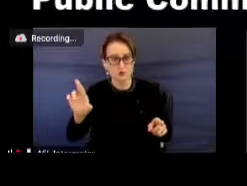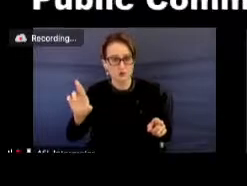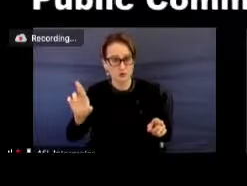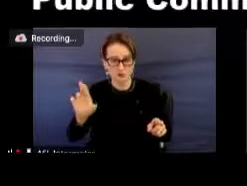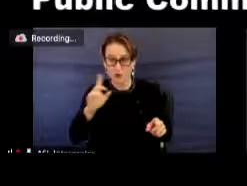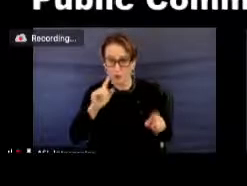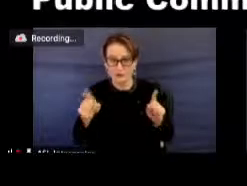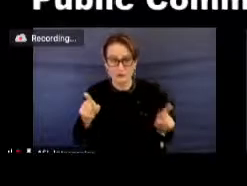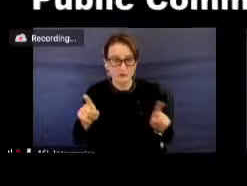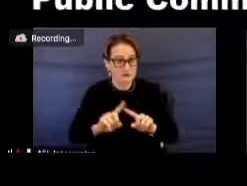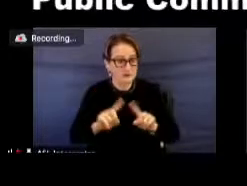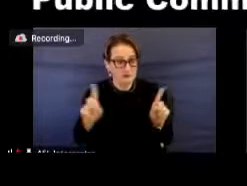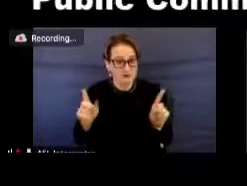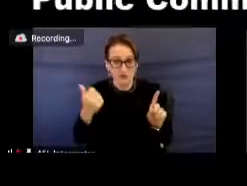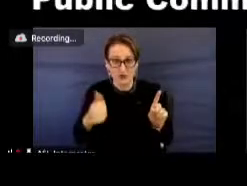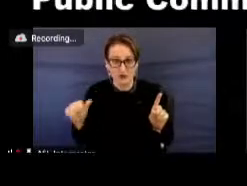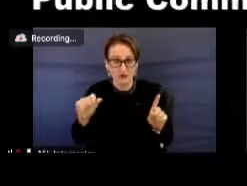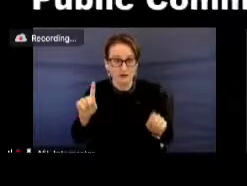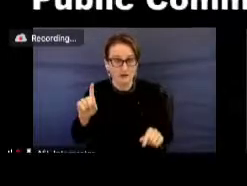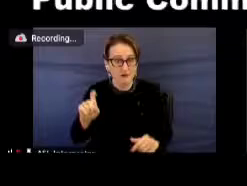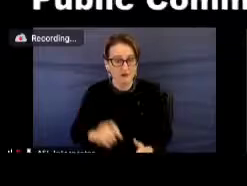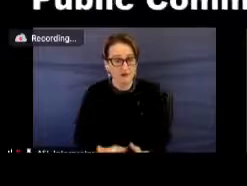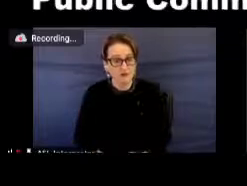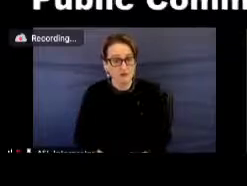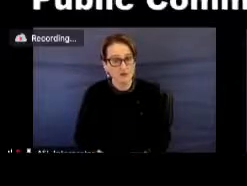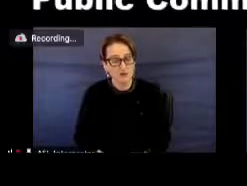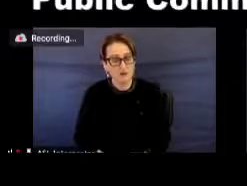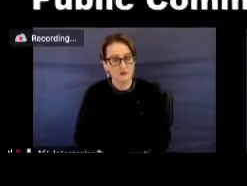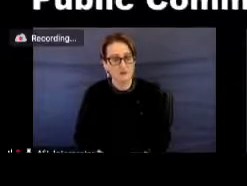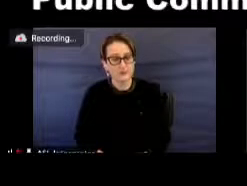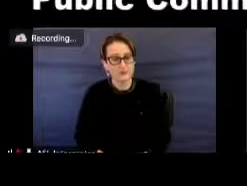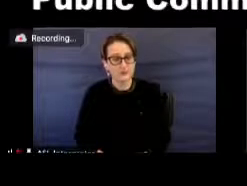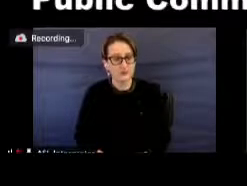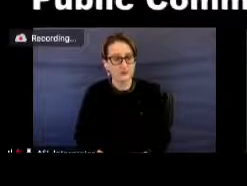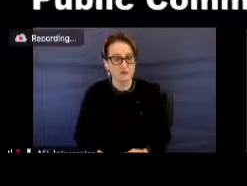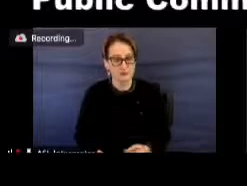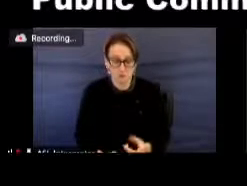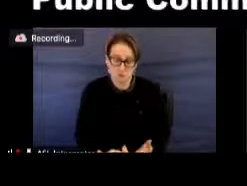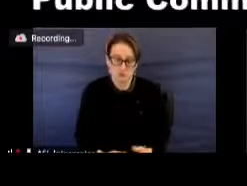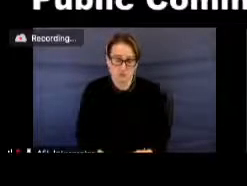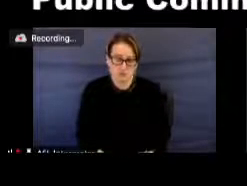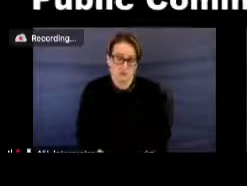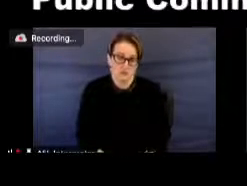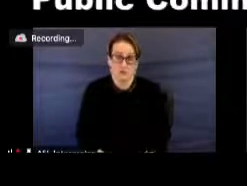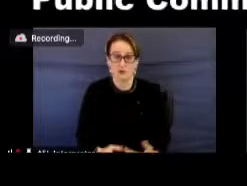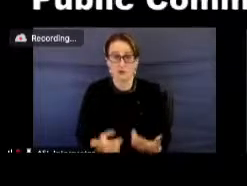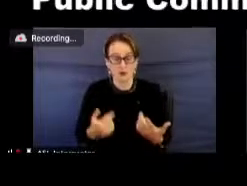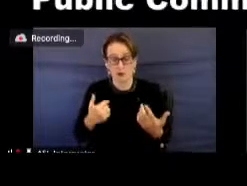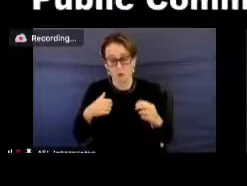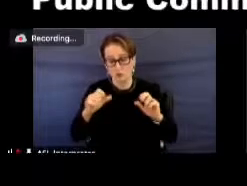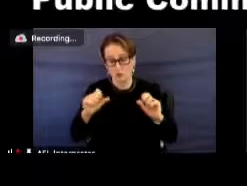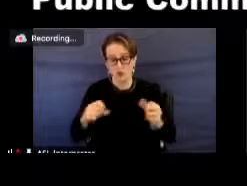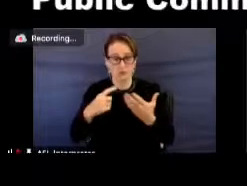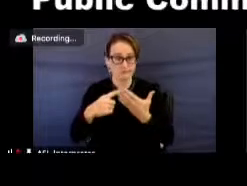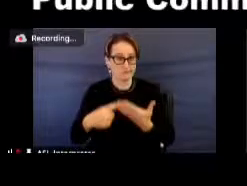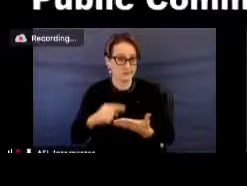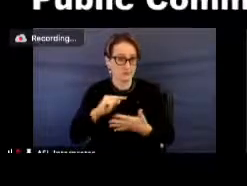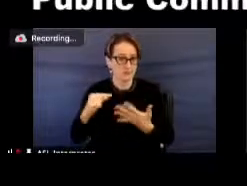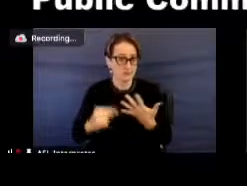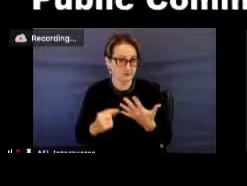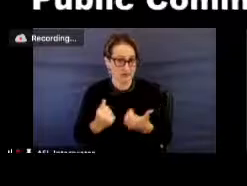any point? But we certainly could. Another option is for